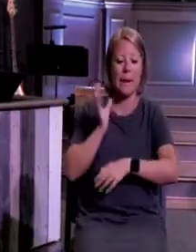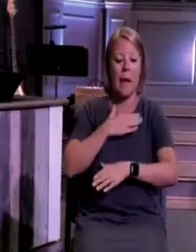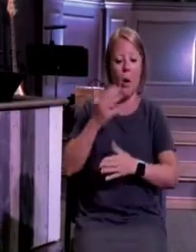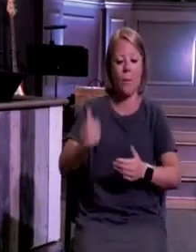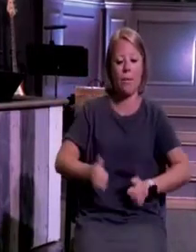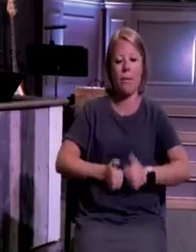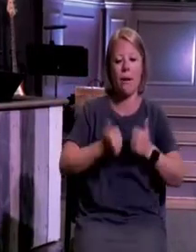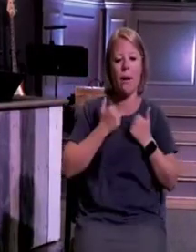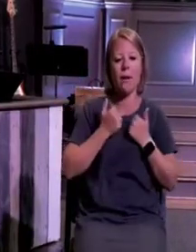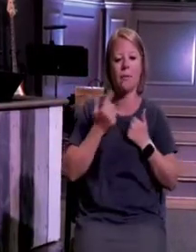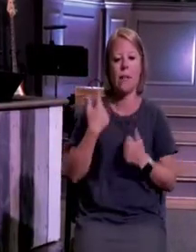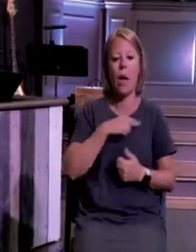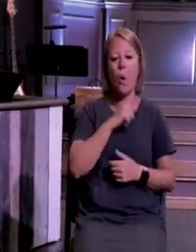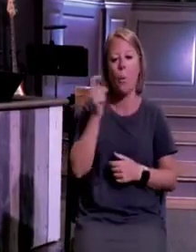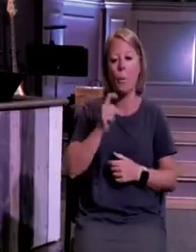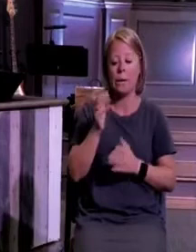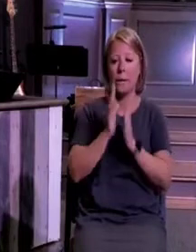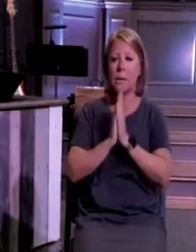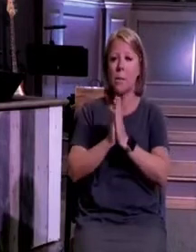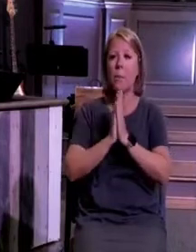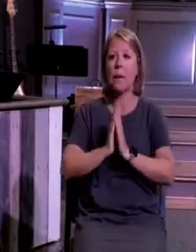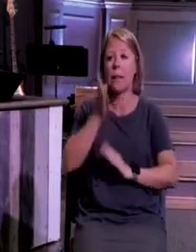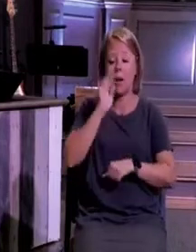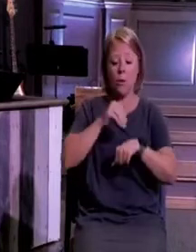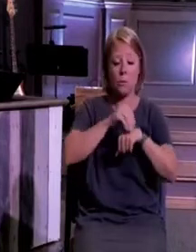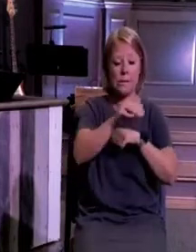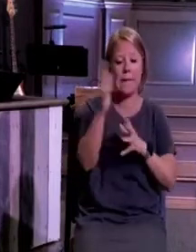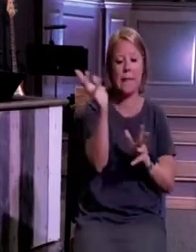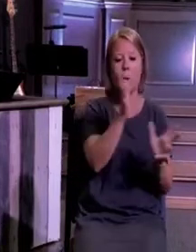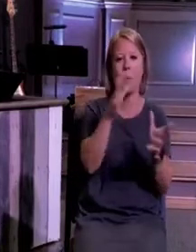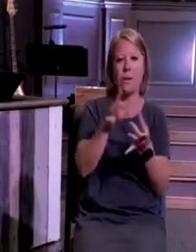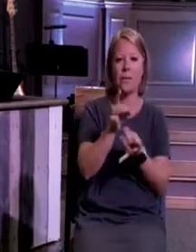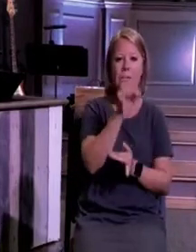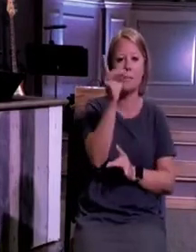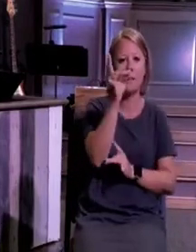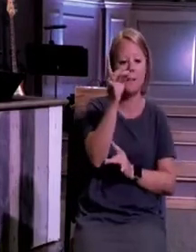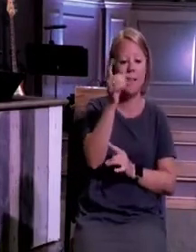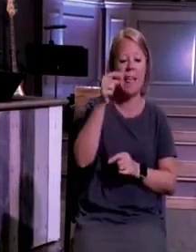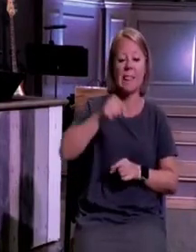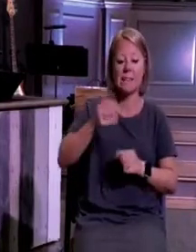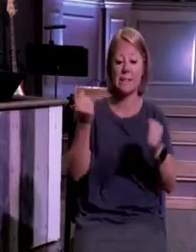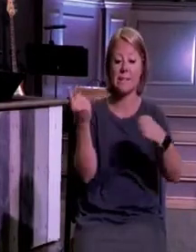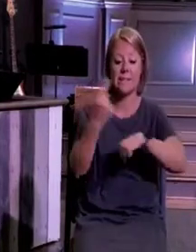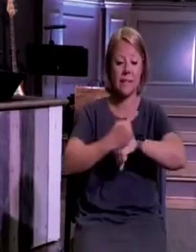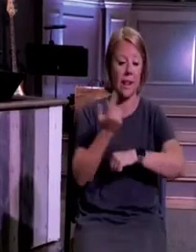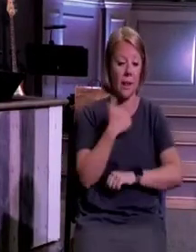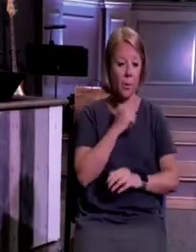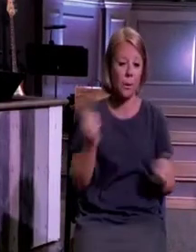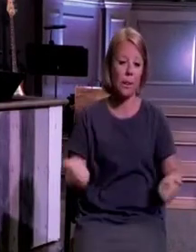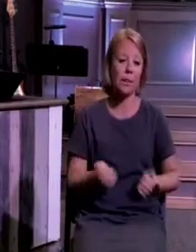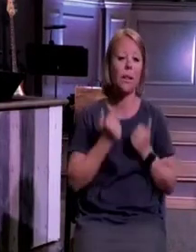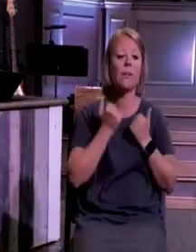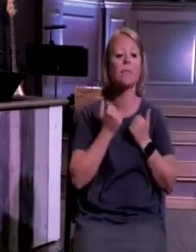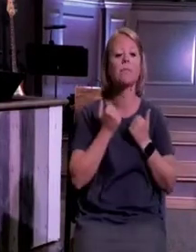life that we need to pray that God will send the wind of His Spirit, it is the day that we live in.